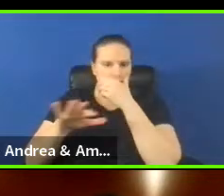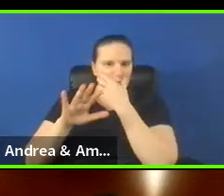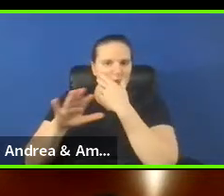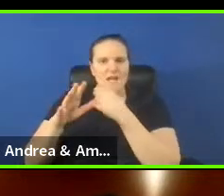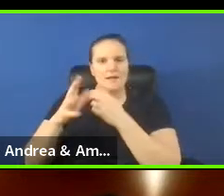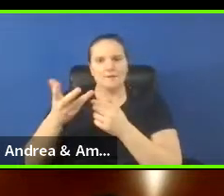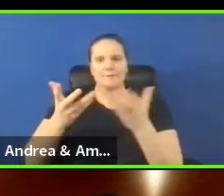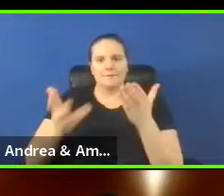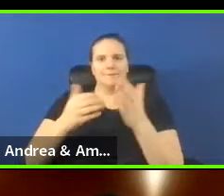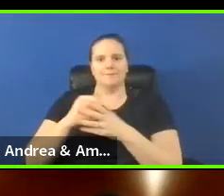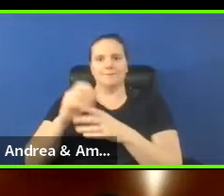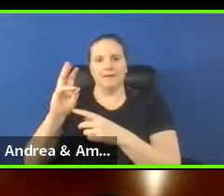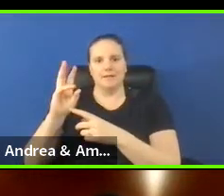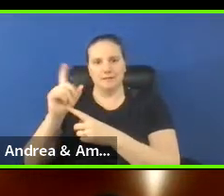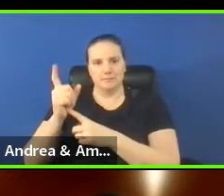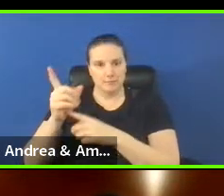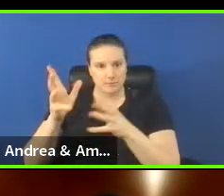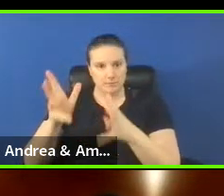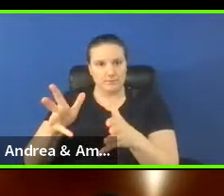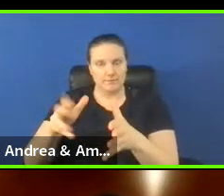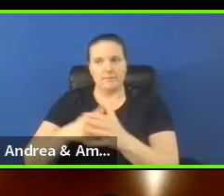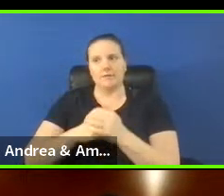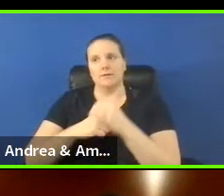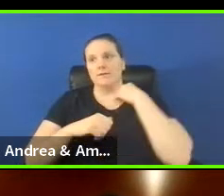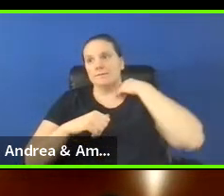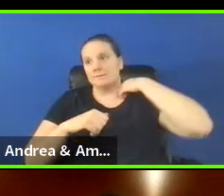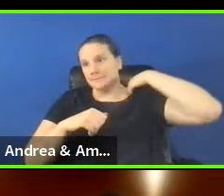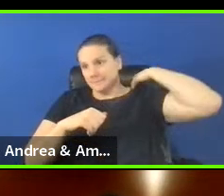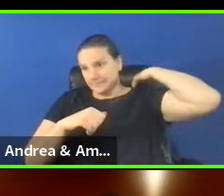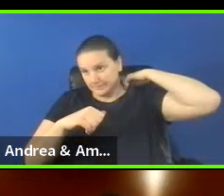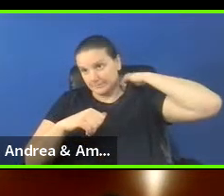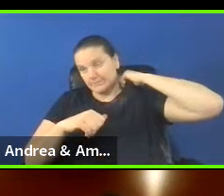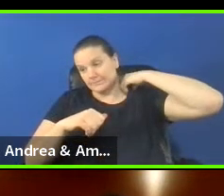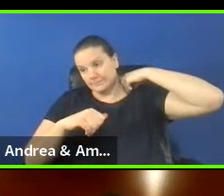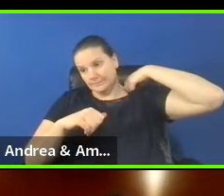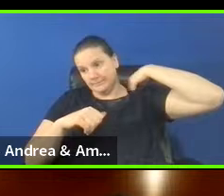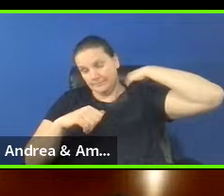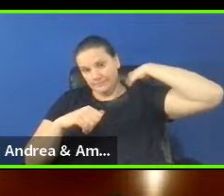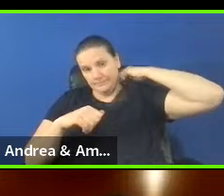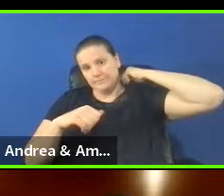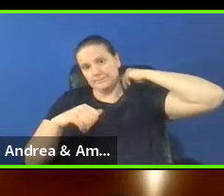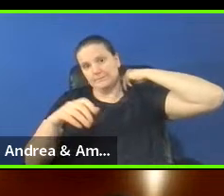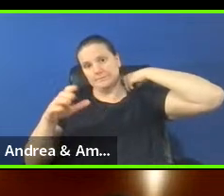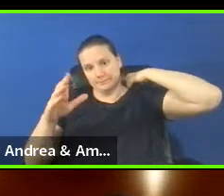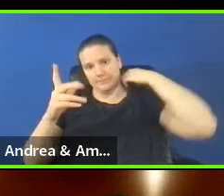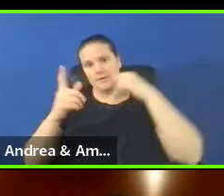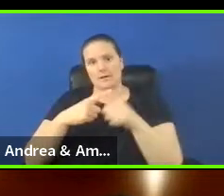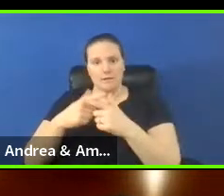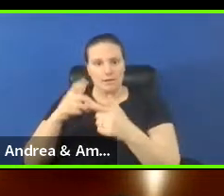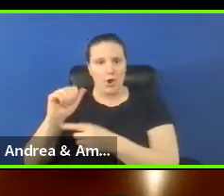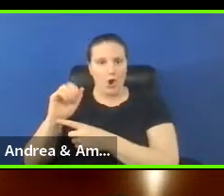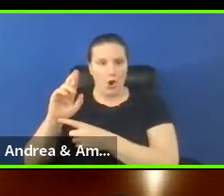maybe about 6 more minutes. And then an artificial cut